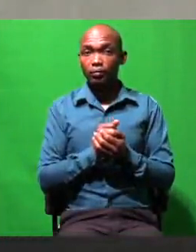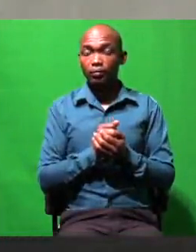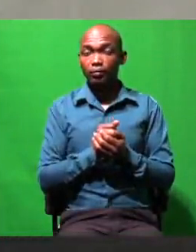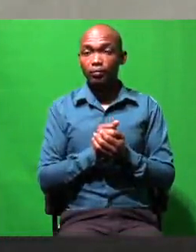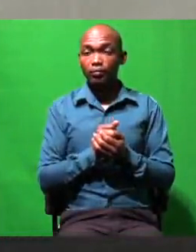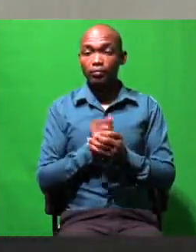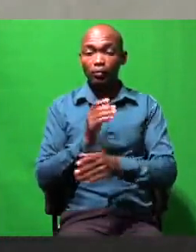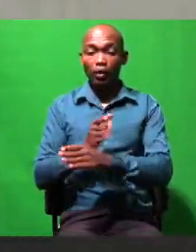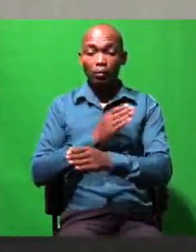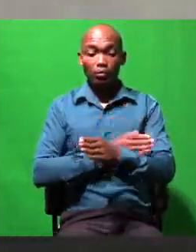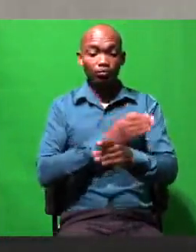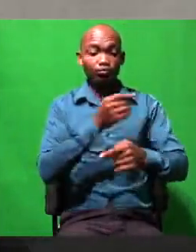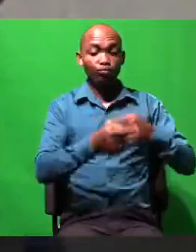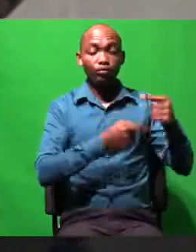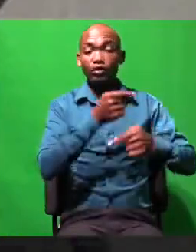Before going further,